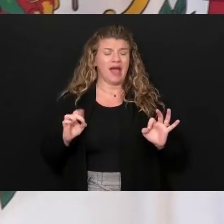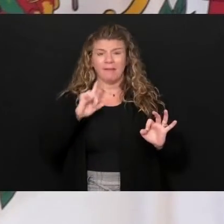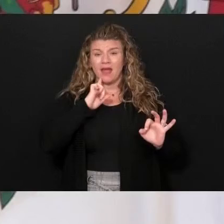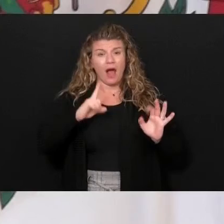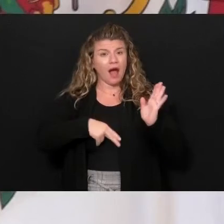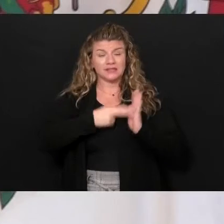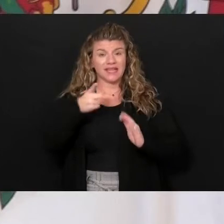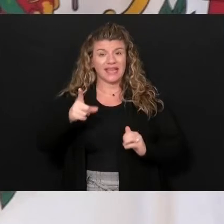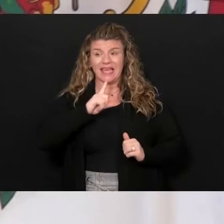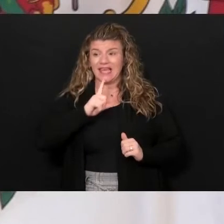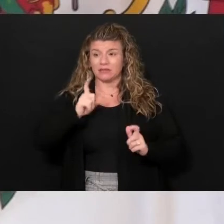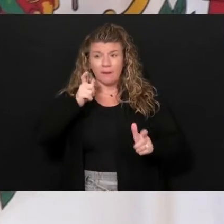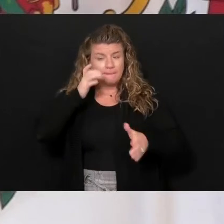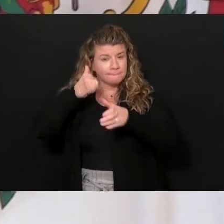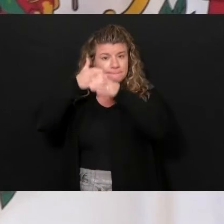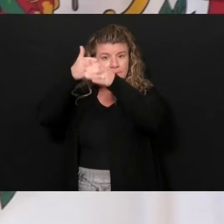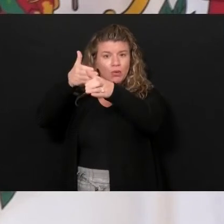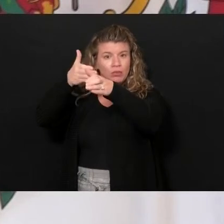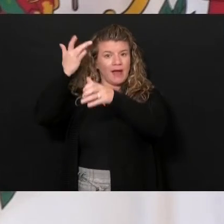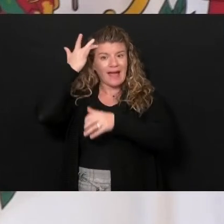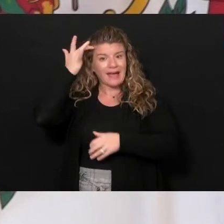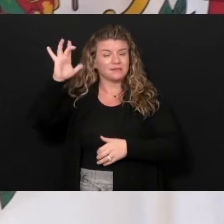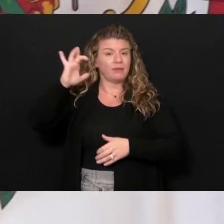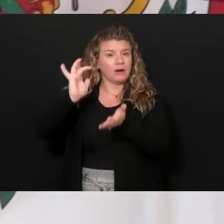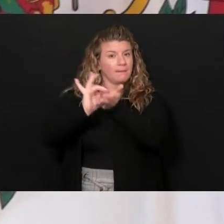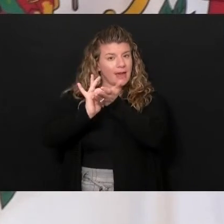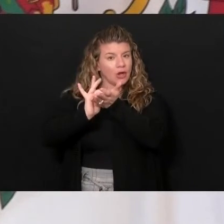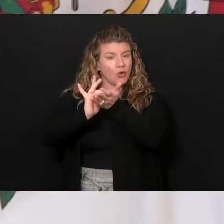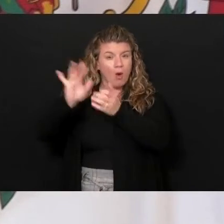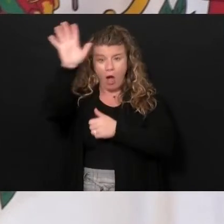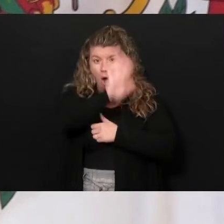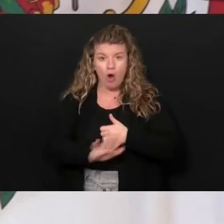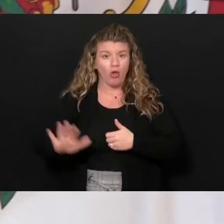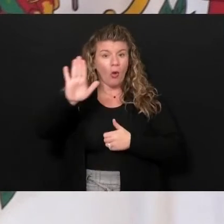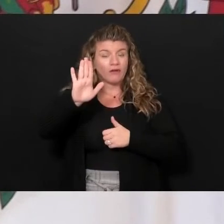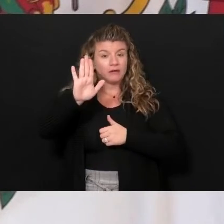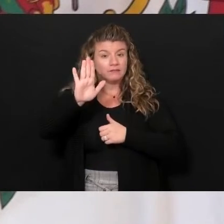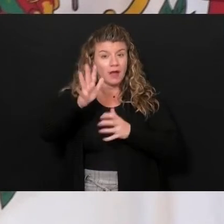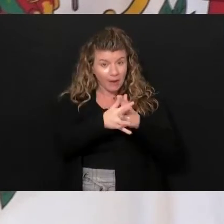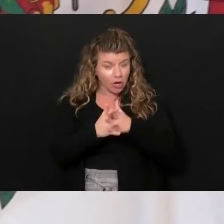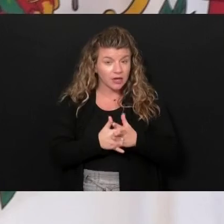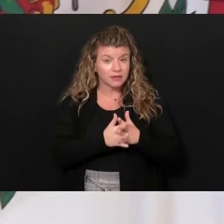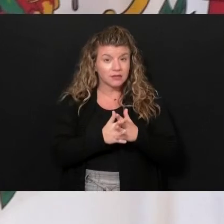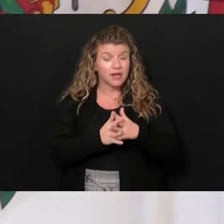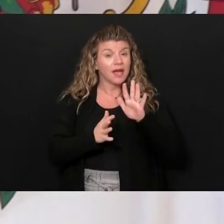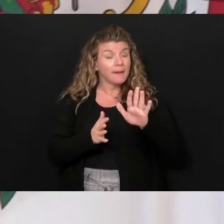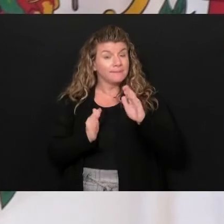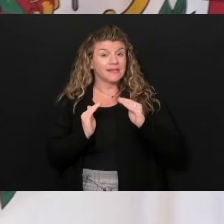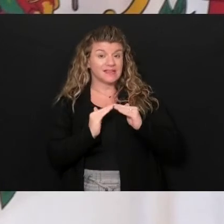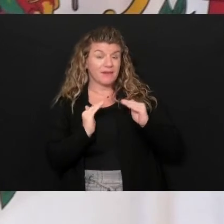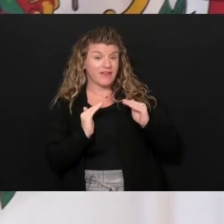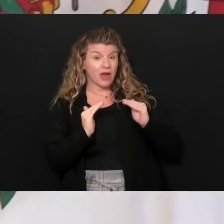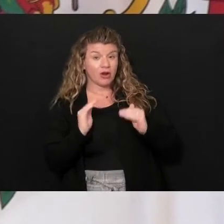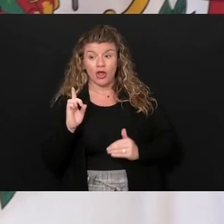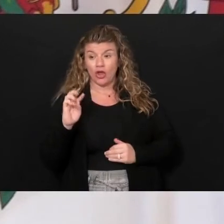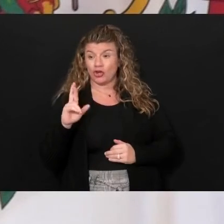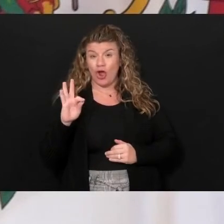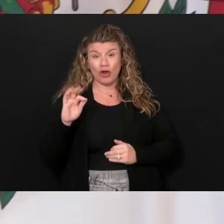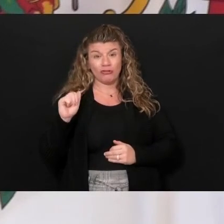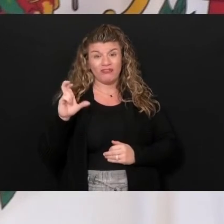renowned expert in the land. But let's be fair, Dr. Fauci has been wrong